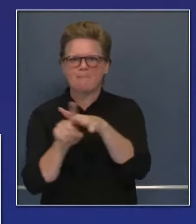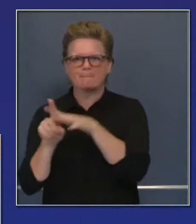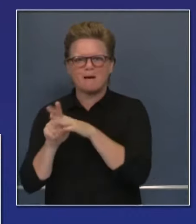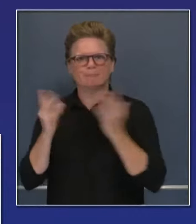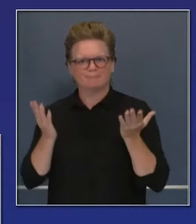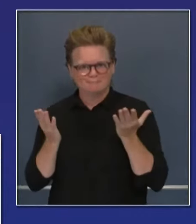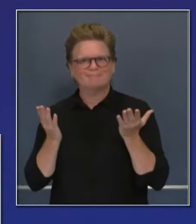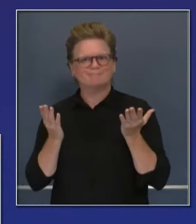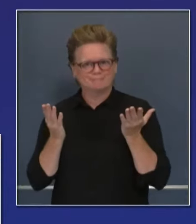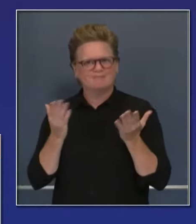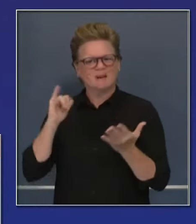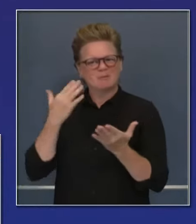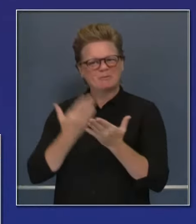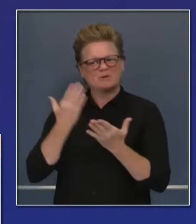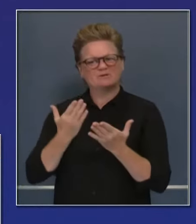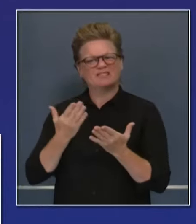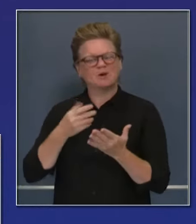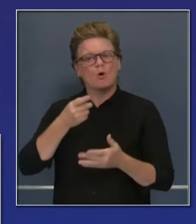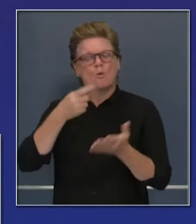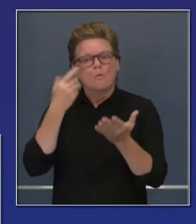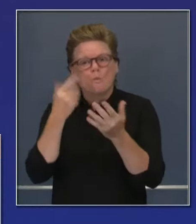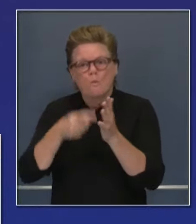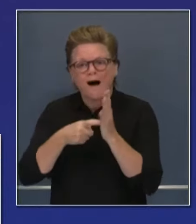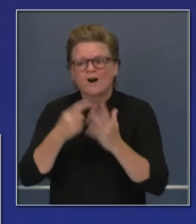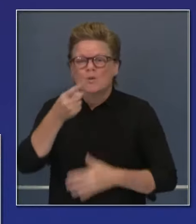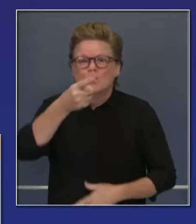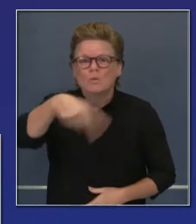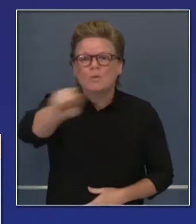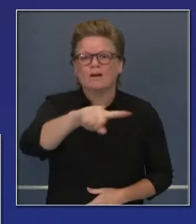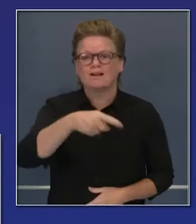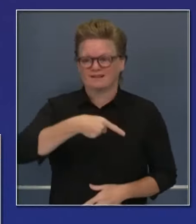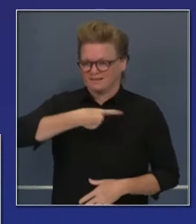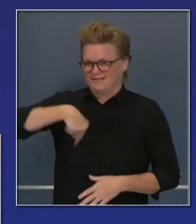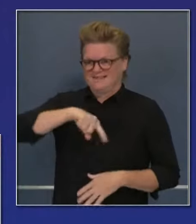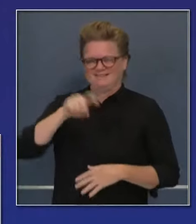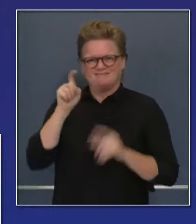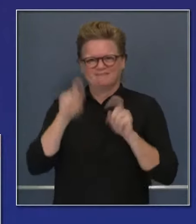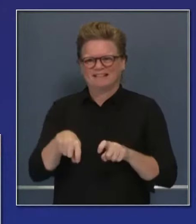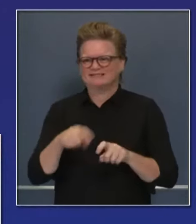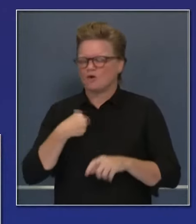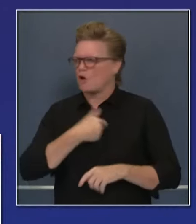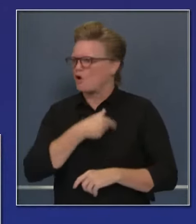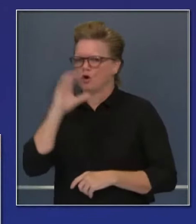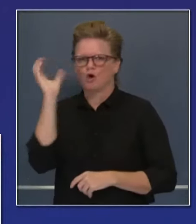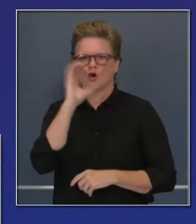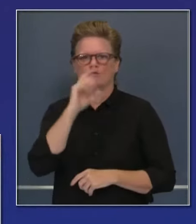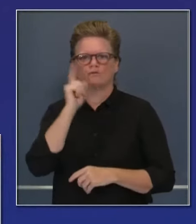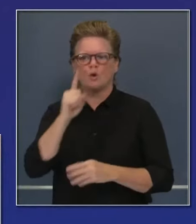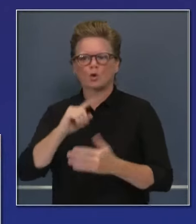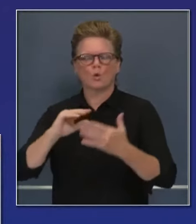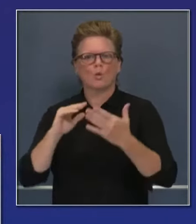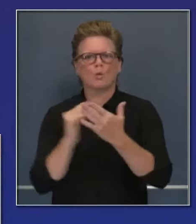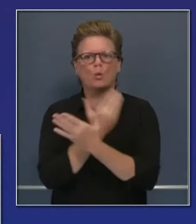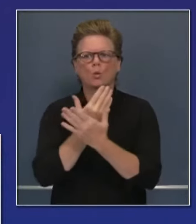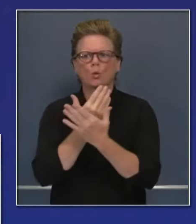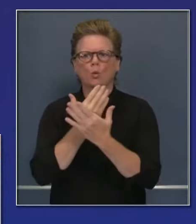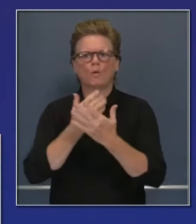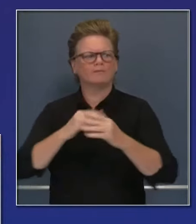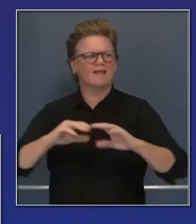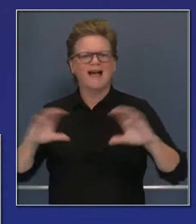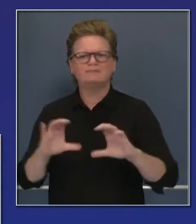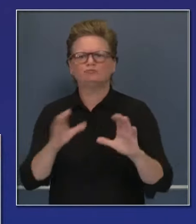that now requires us to look anew, forgive me, Abraham Lincoln, but to act anew in terms of our